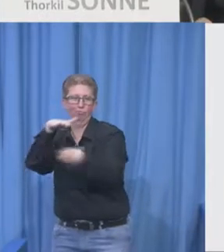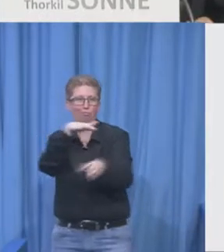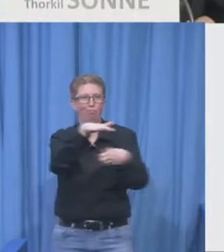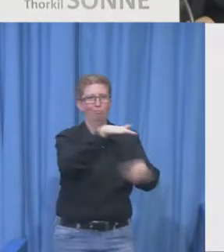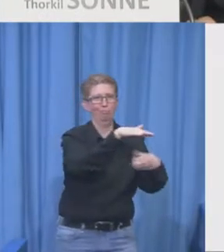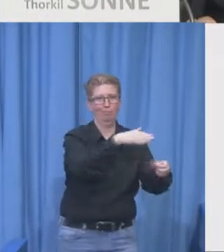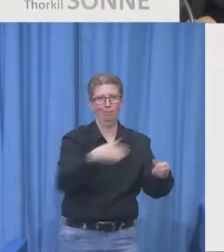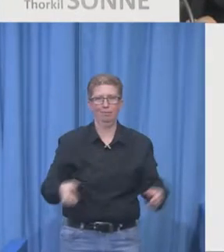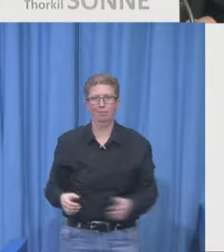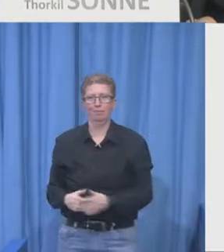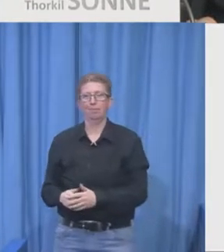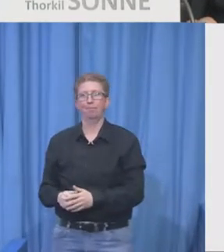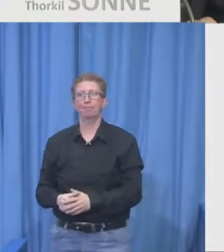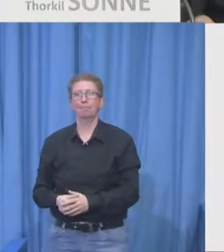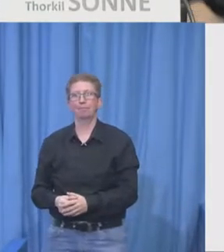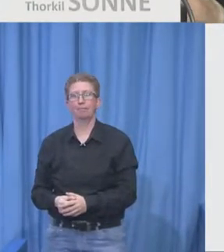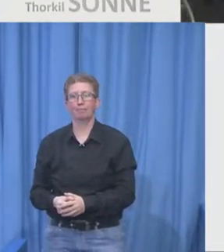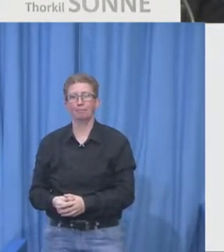So